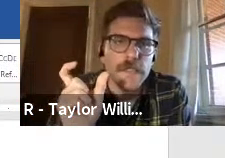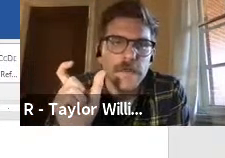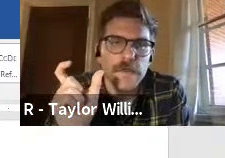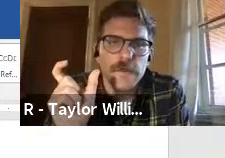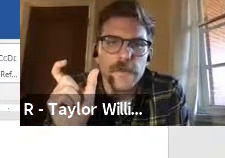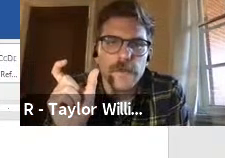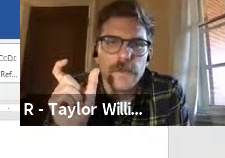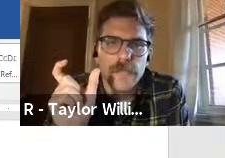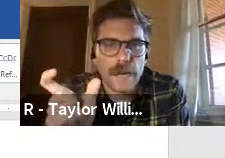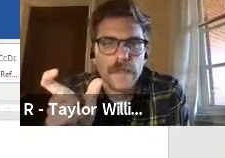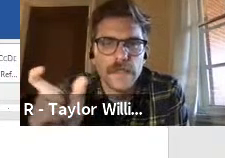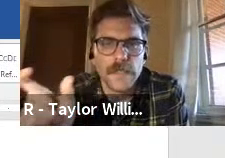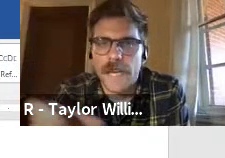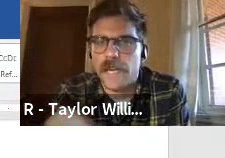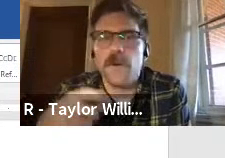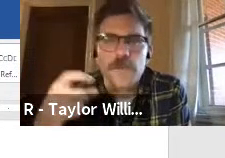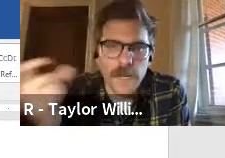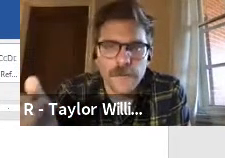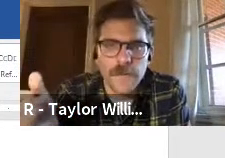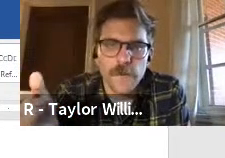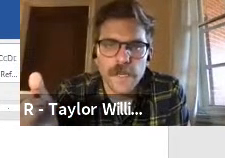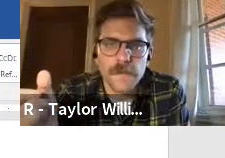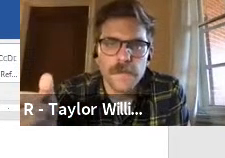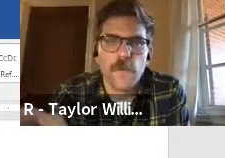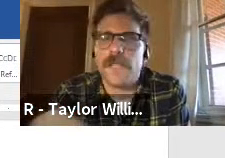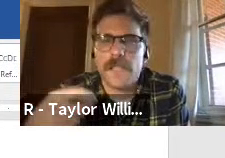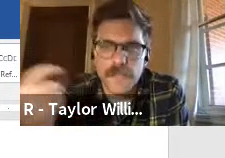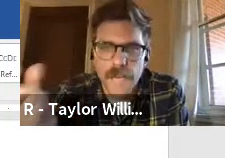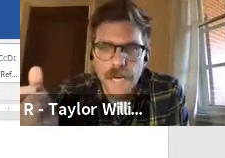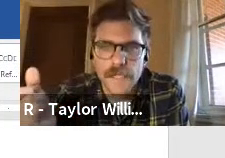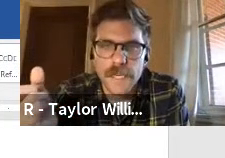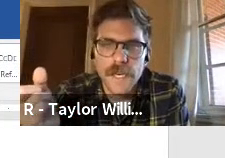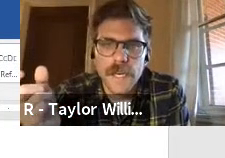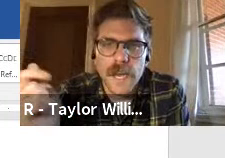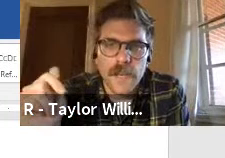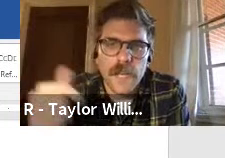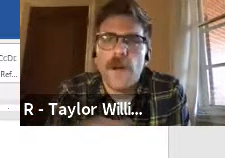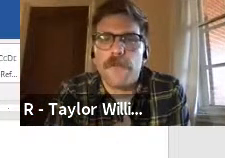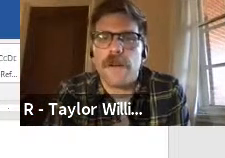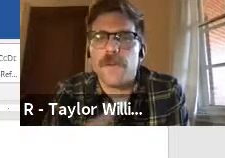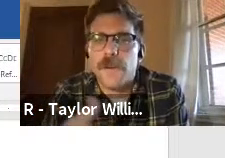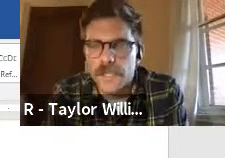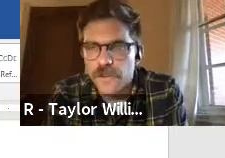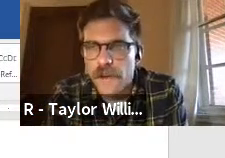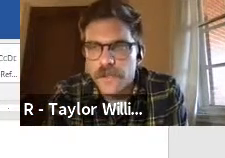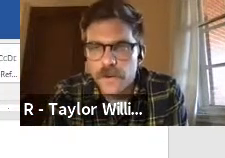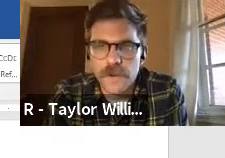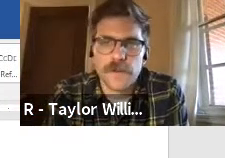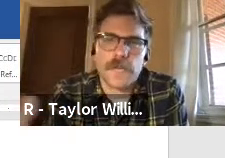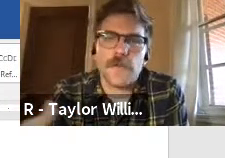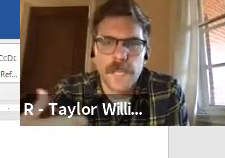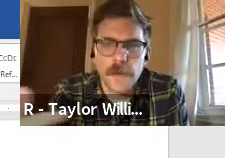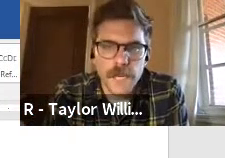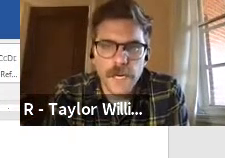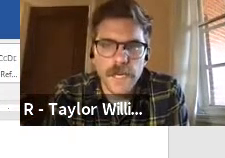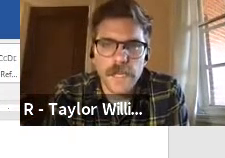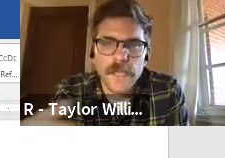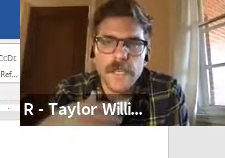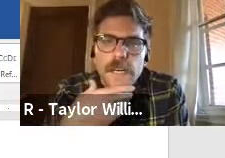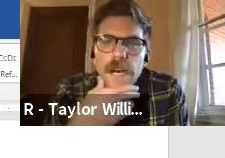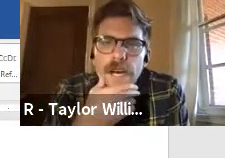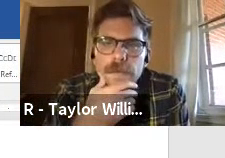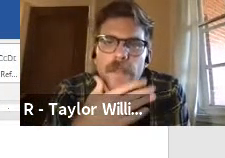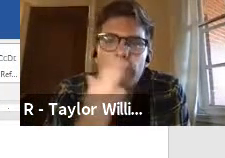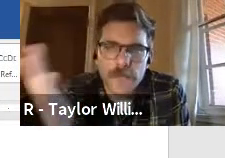need to tackle, like who is responsible for them, what is their status, and then like what outcomes are we actually driving towards, like what is the update on